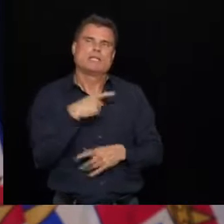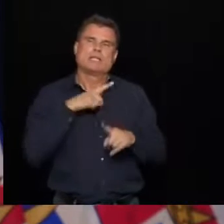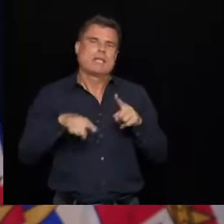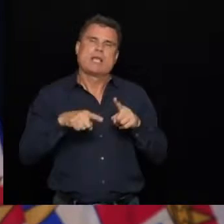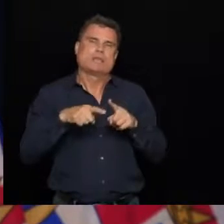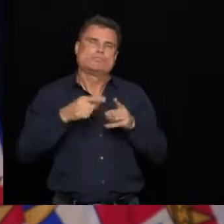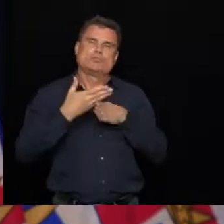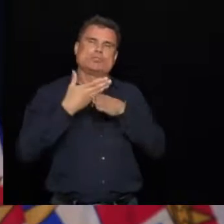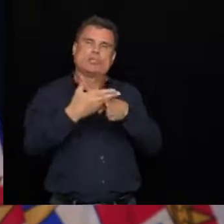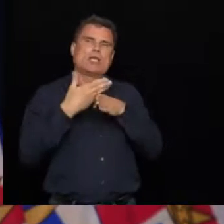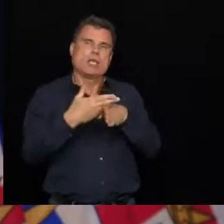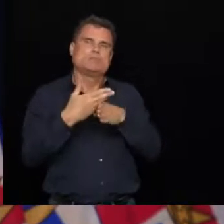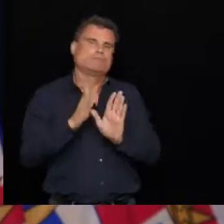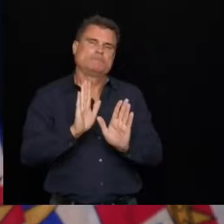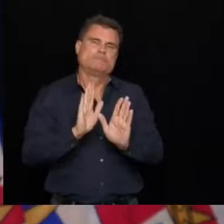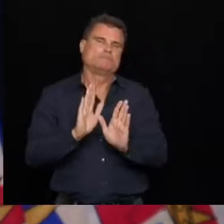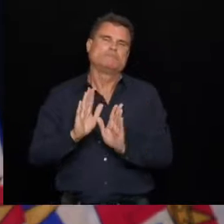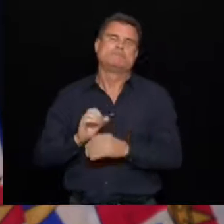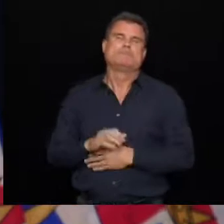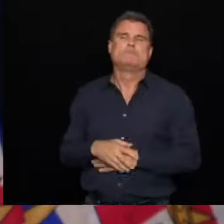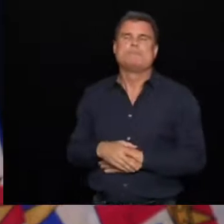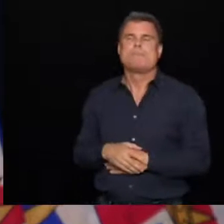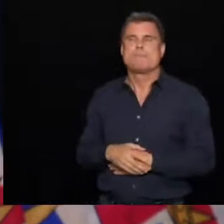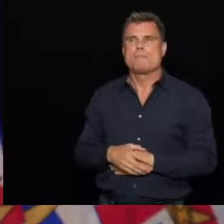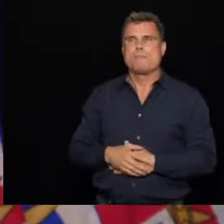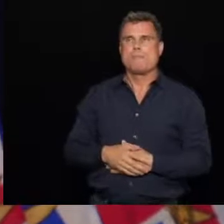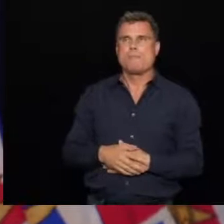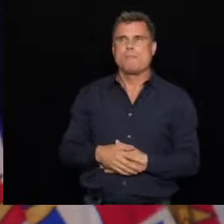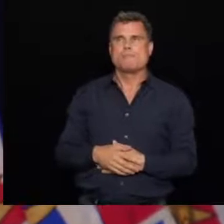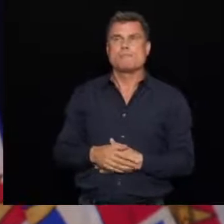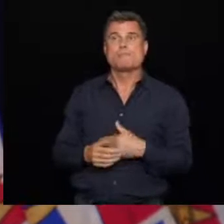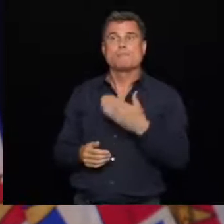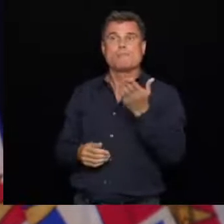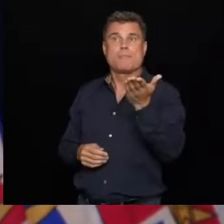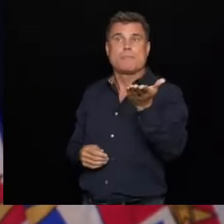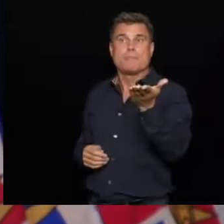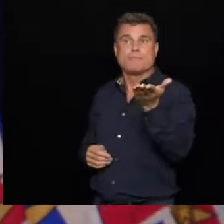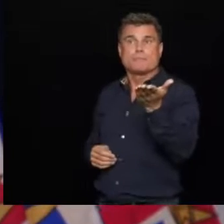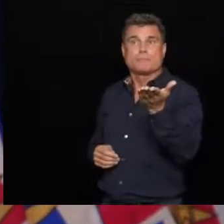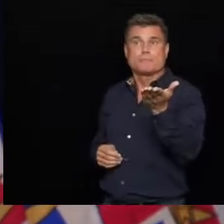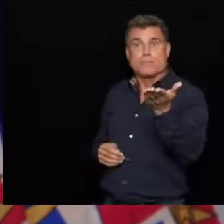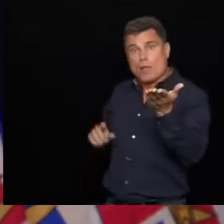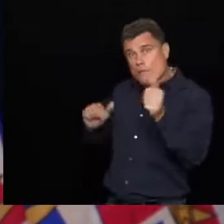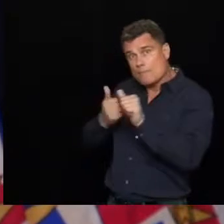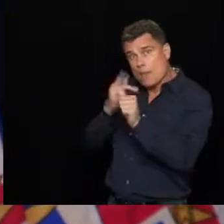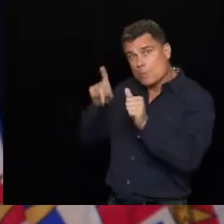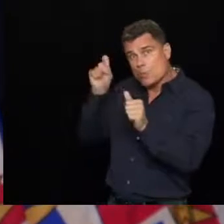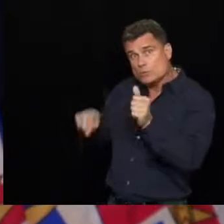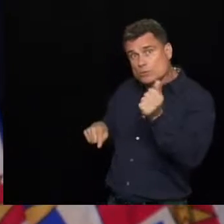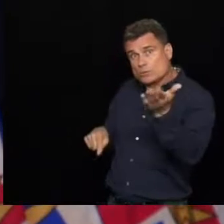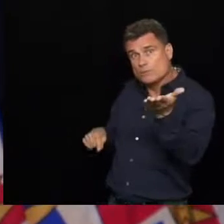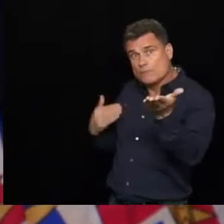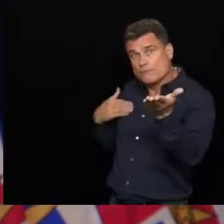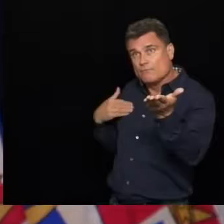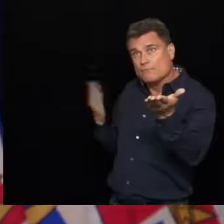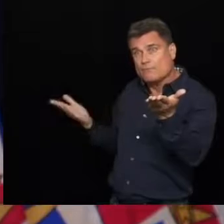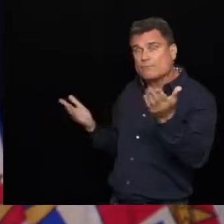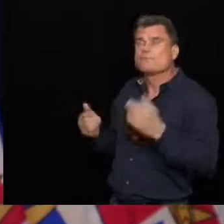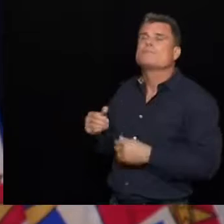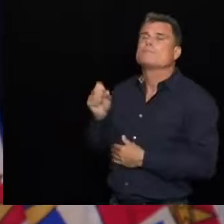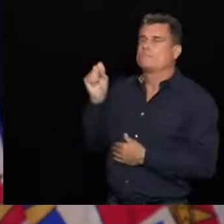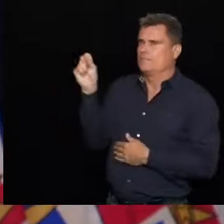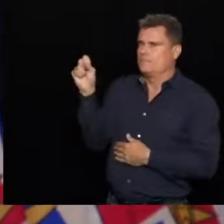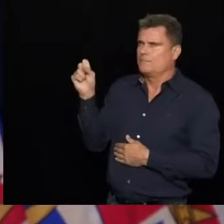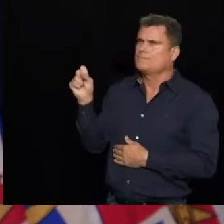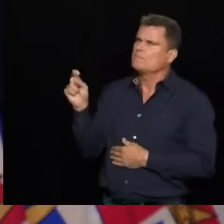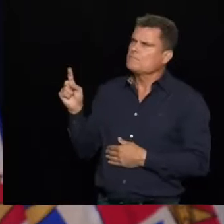Catherine, do you have a follow-up? Yes, please. I'm just interested in your thoughts on how the election will impact people